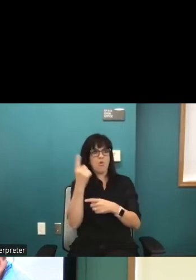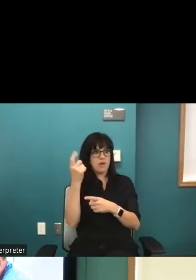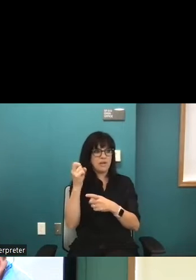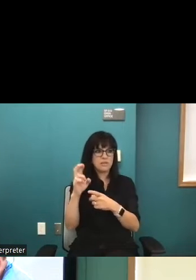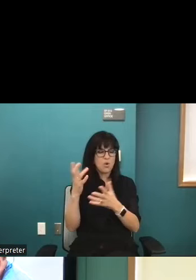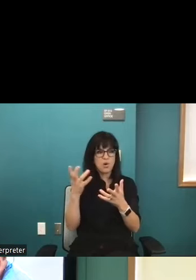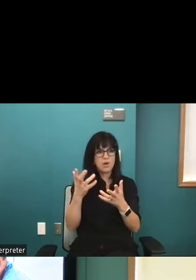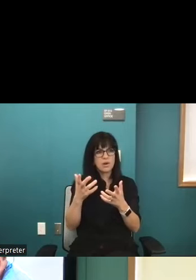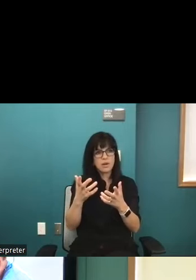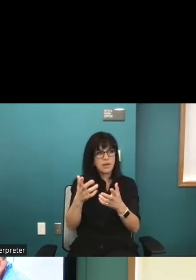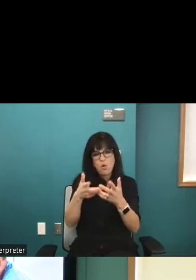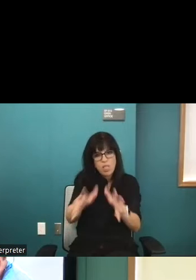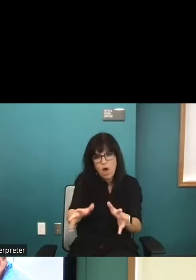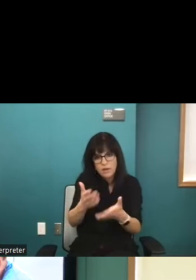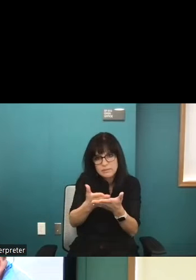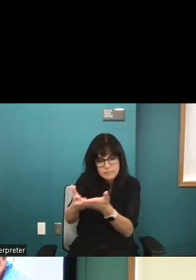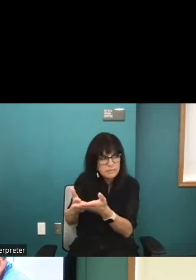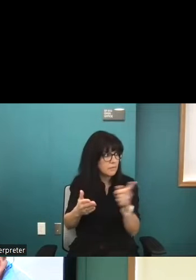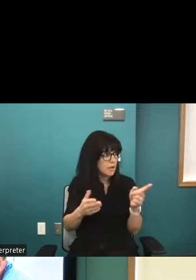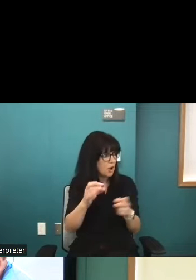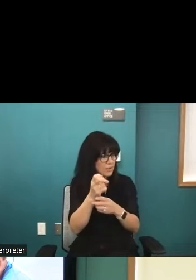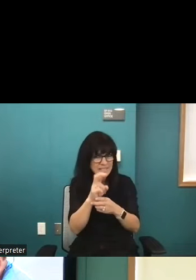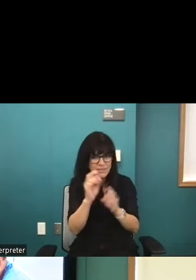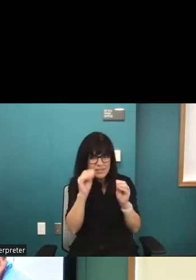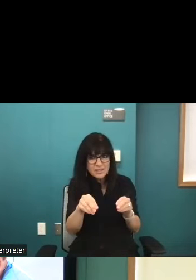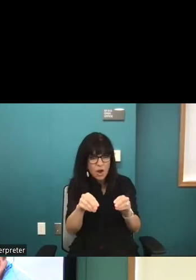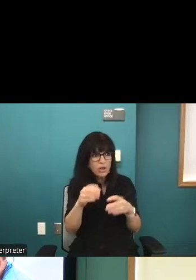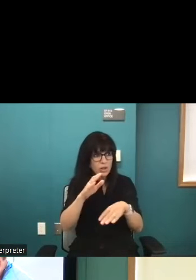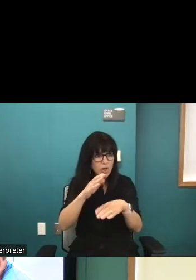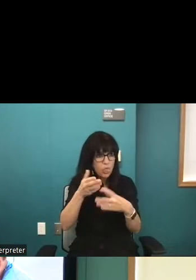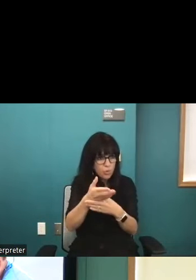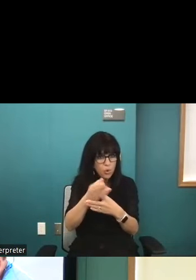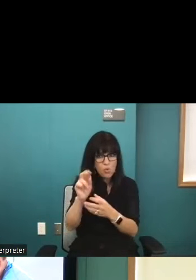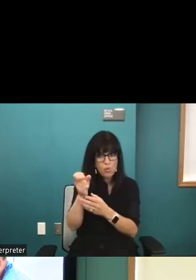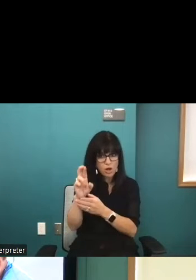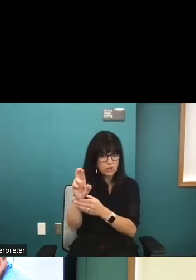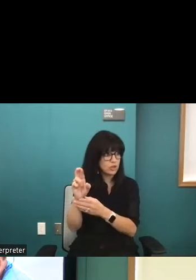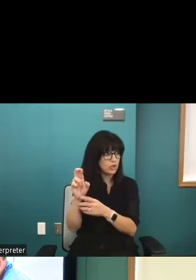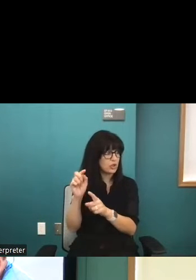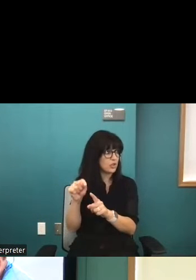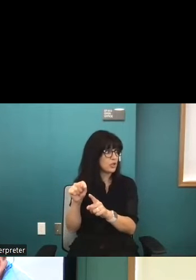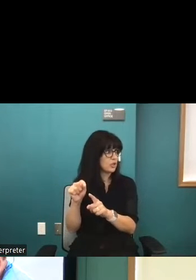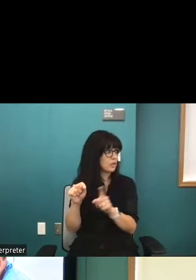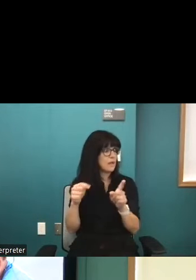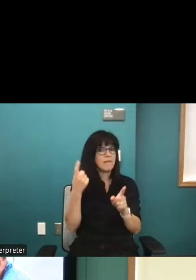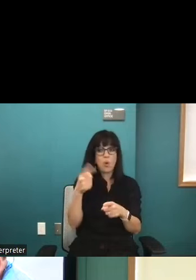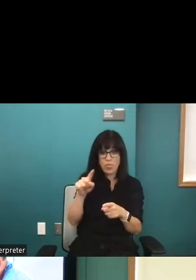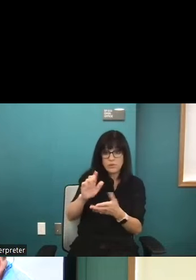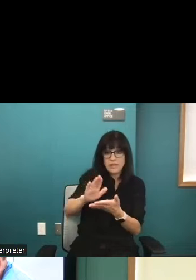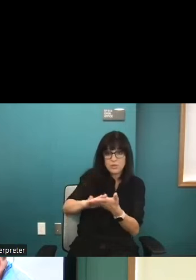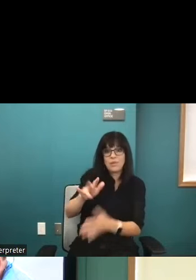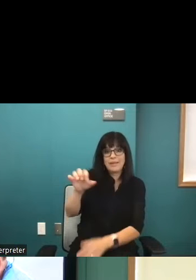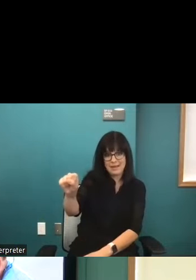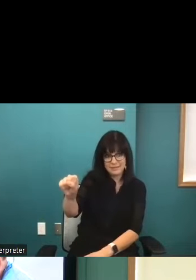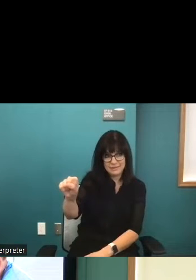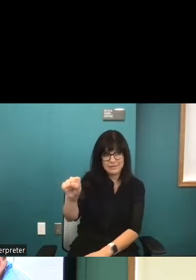dealing with the lost pieces. So are these receivers installed through the Roger installer? For the ones at the school, yes. The